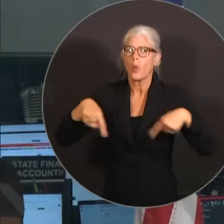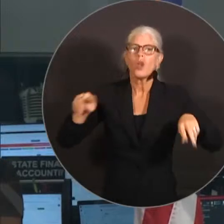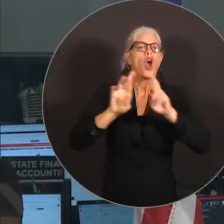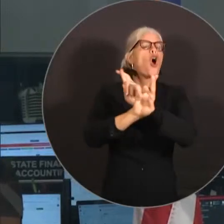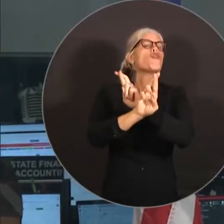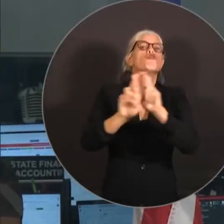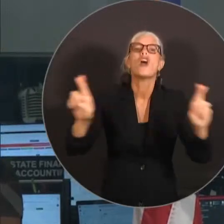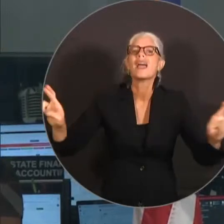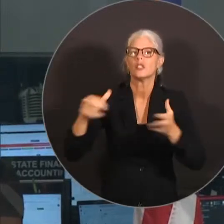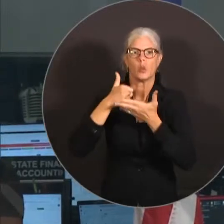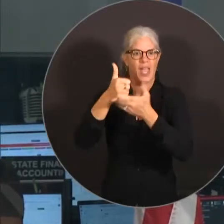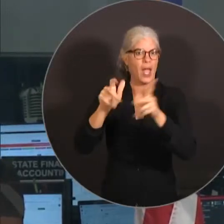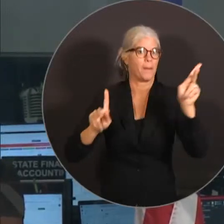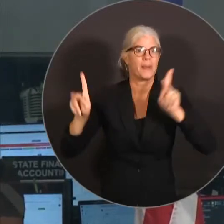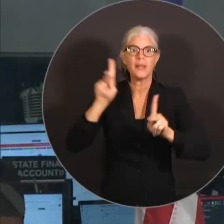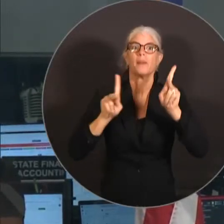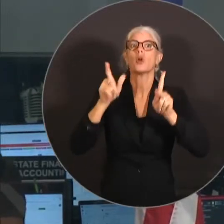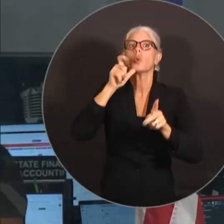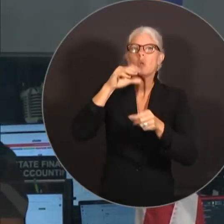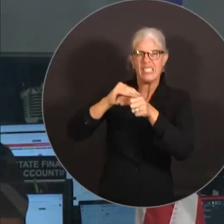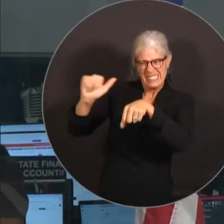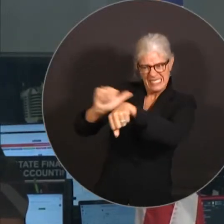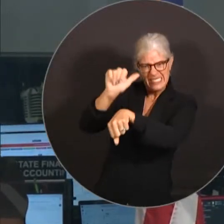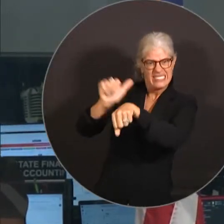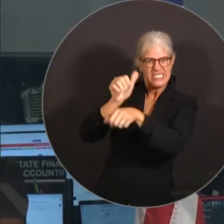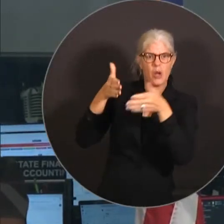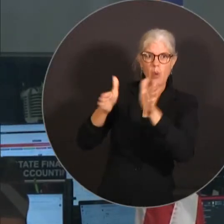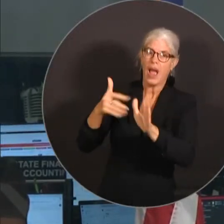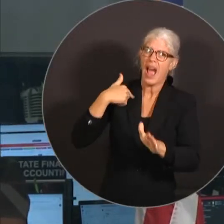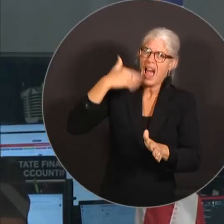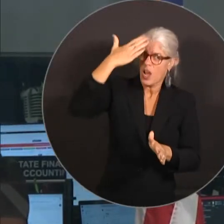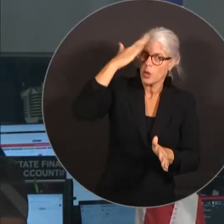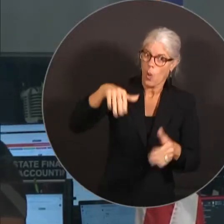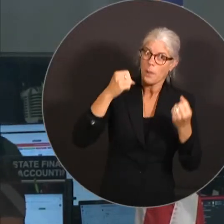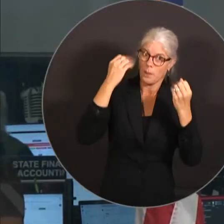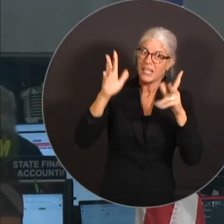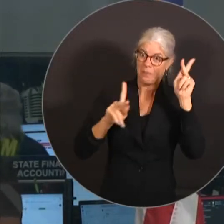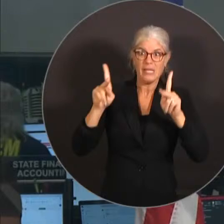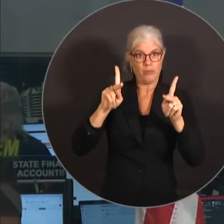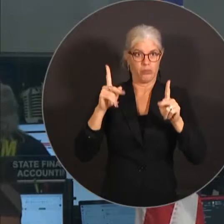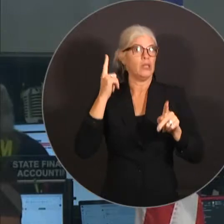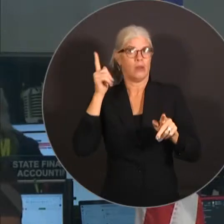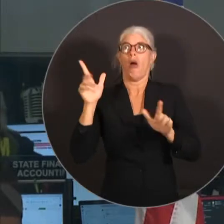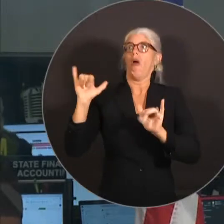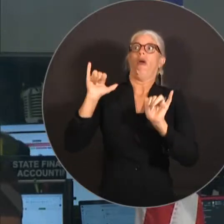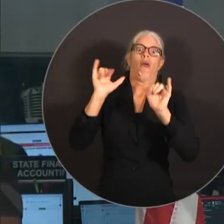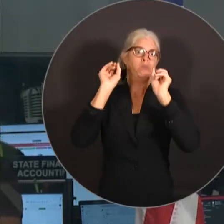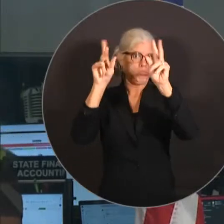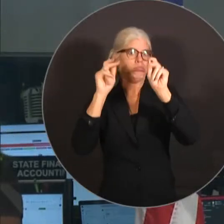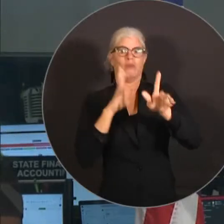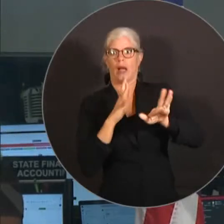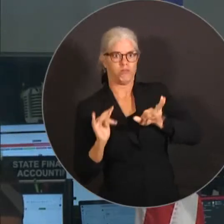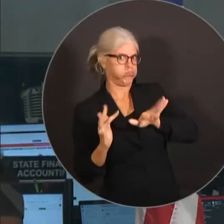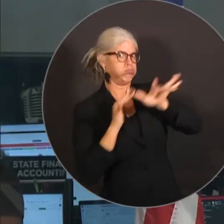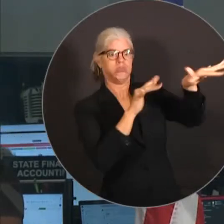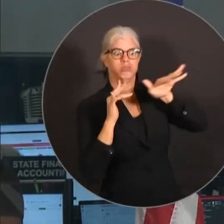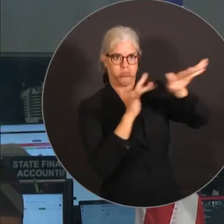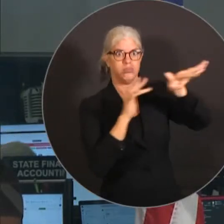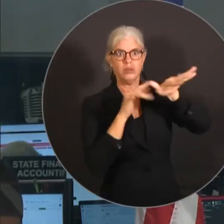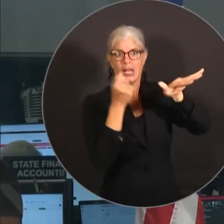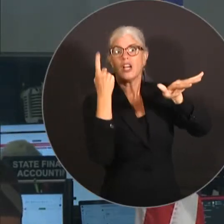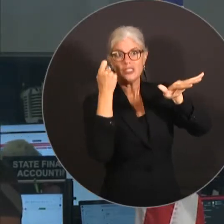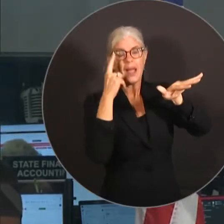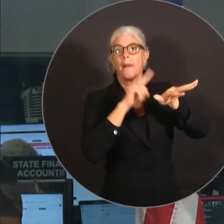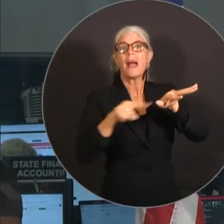are in harm's way, and hopefully we don't have a lot. I know a lot of people did heed the call to leave, but that will be a priority to save lives. We